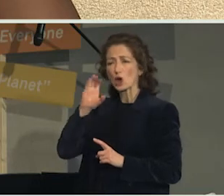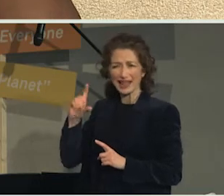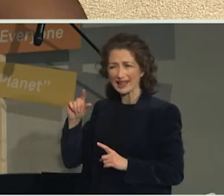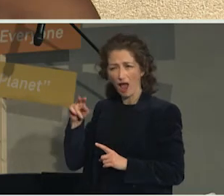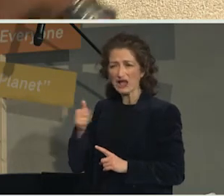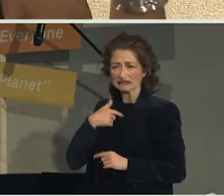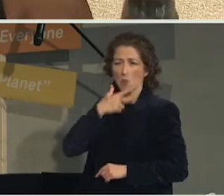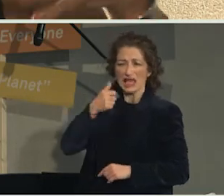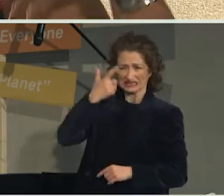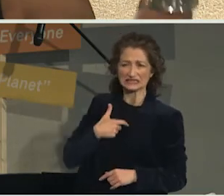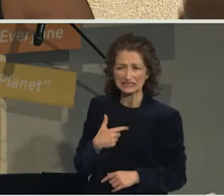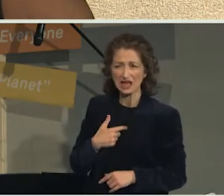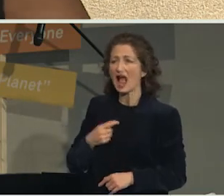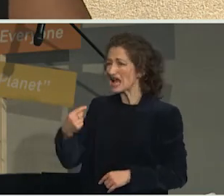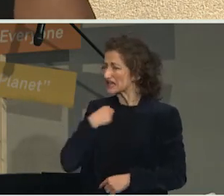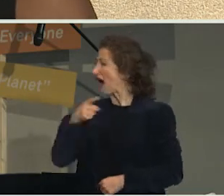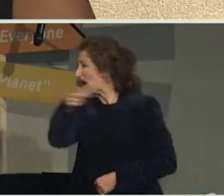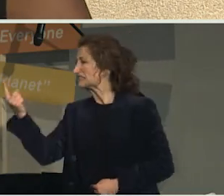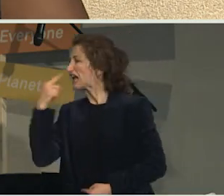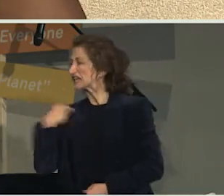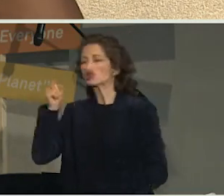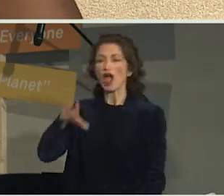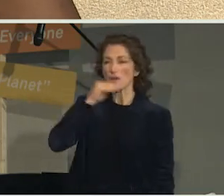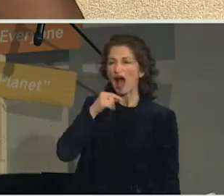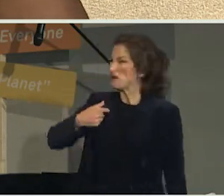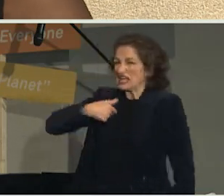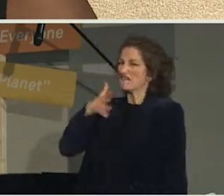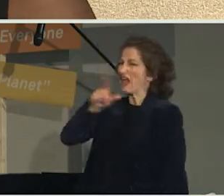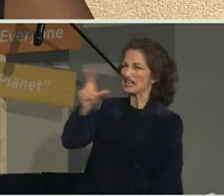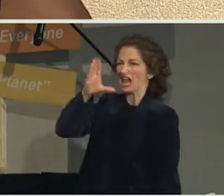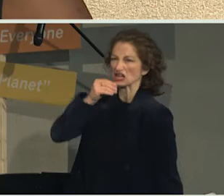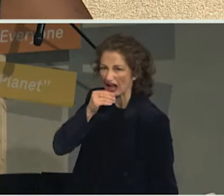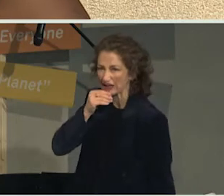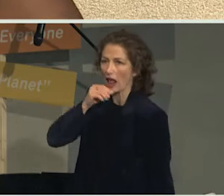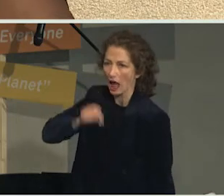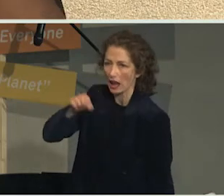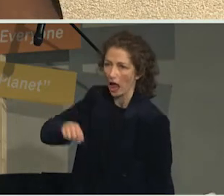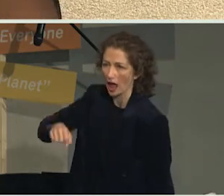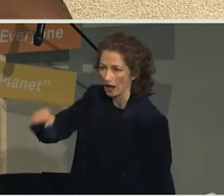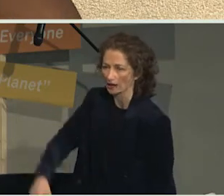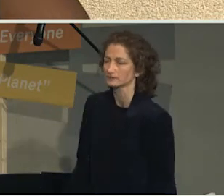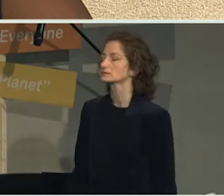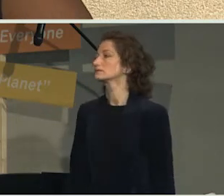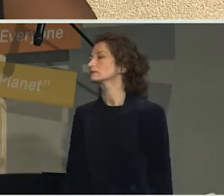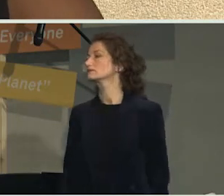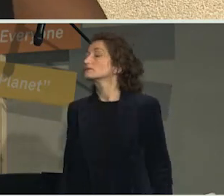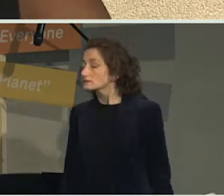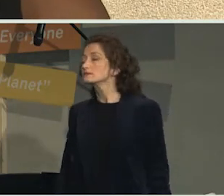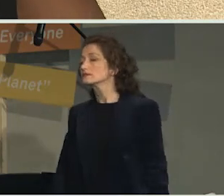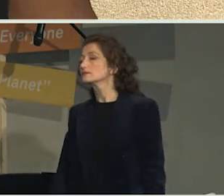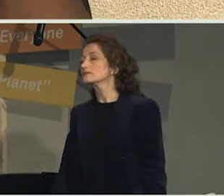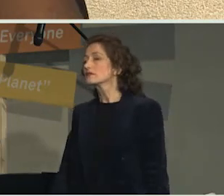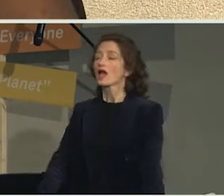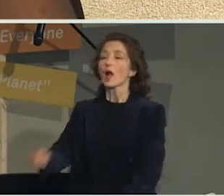up. And he goes on and on. Now, strange things happen in rooms that are occupied